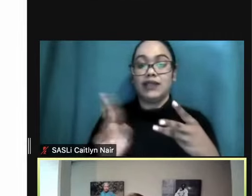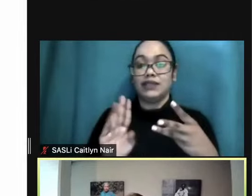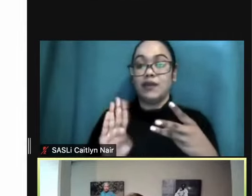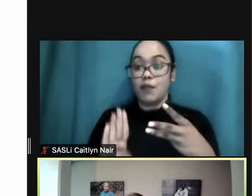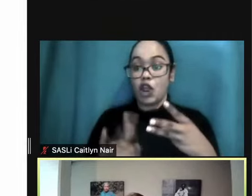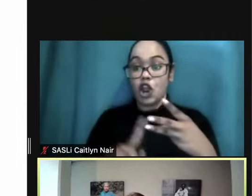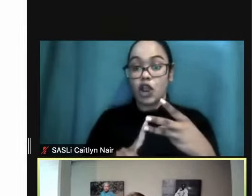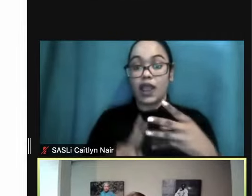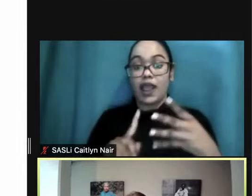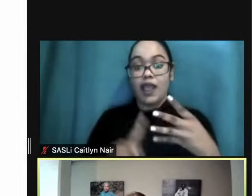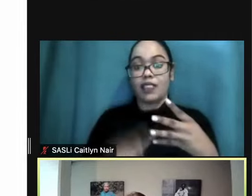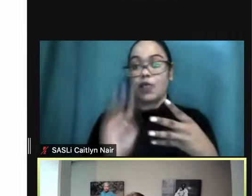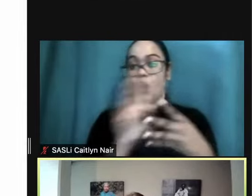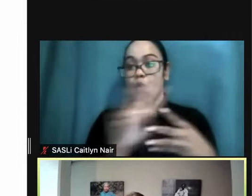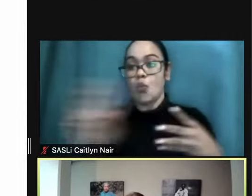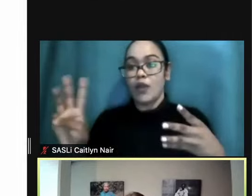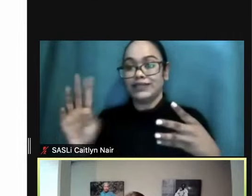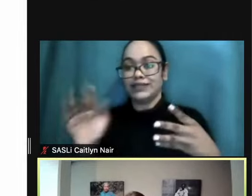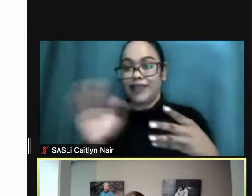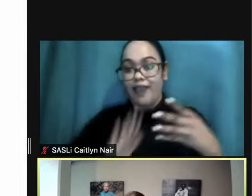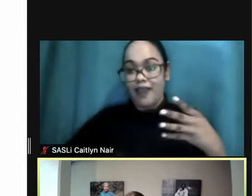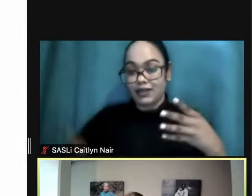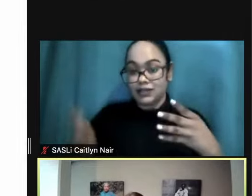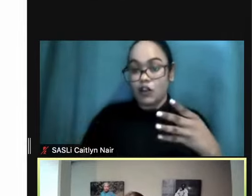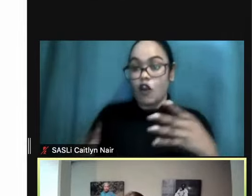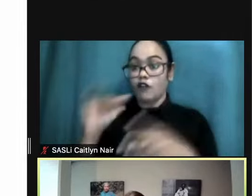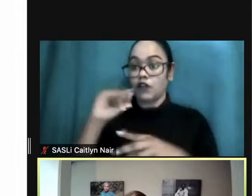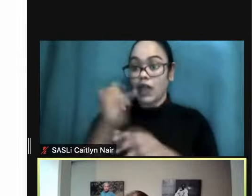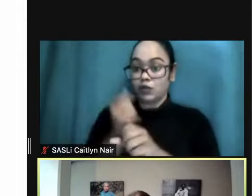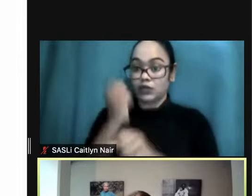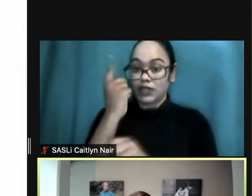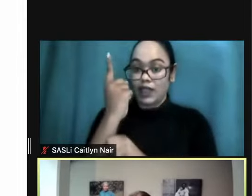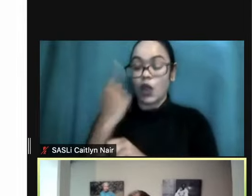these infections coming up. What we didn't know is that